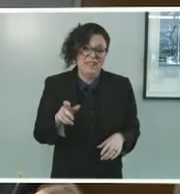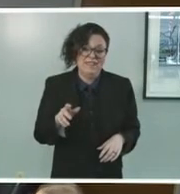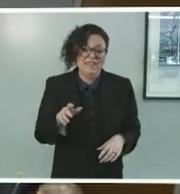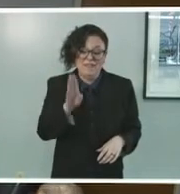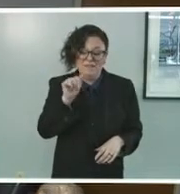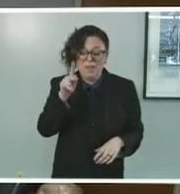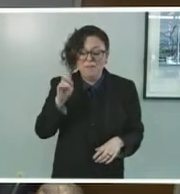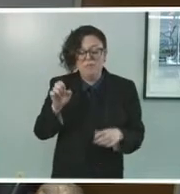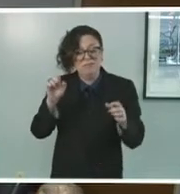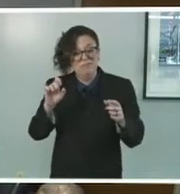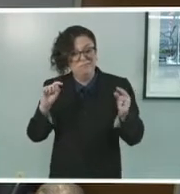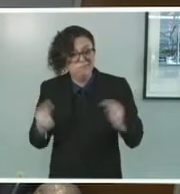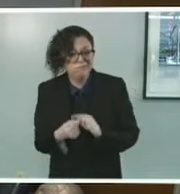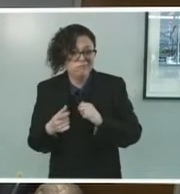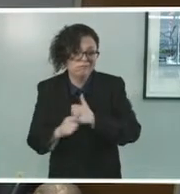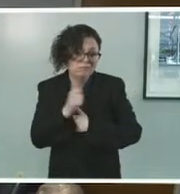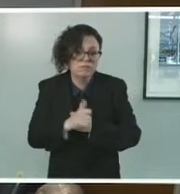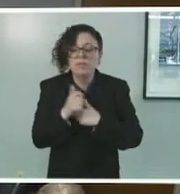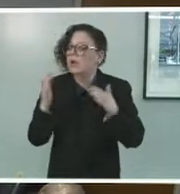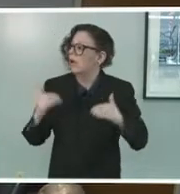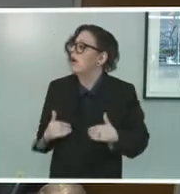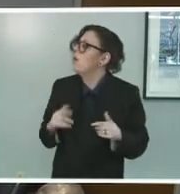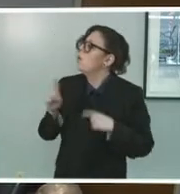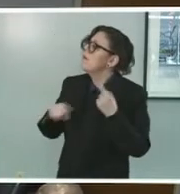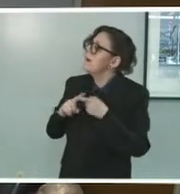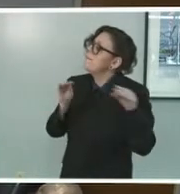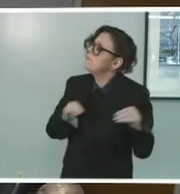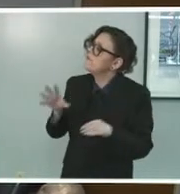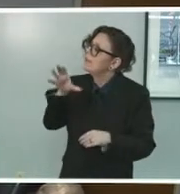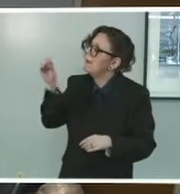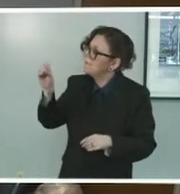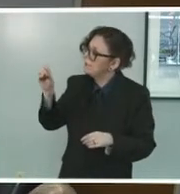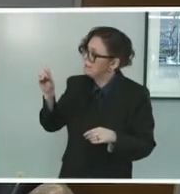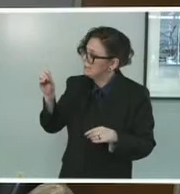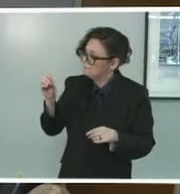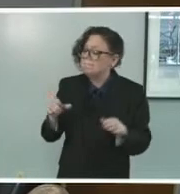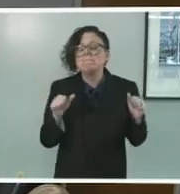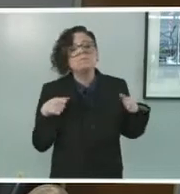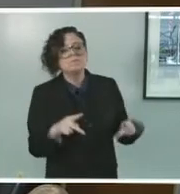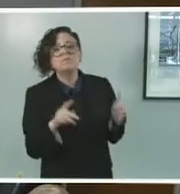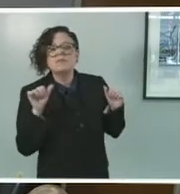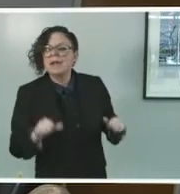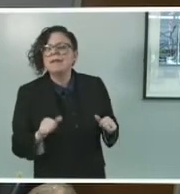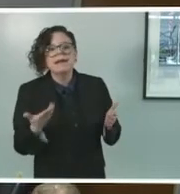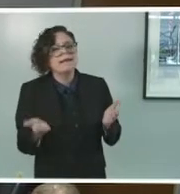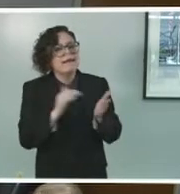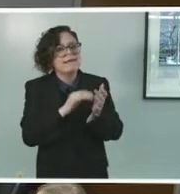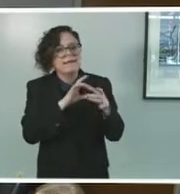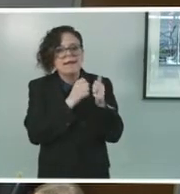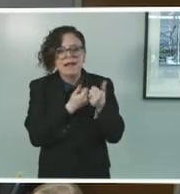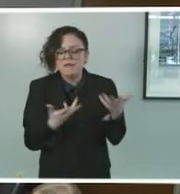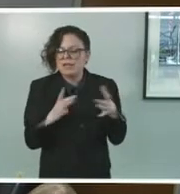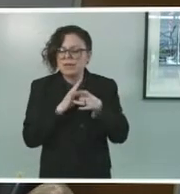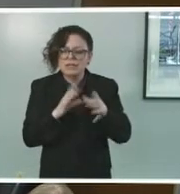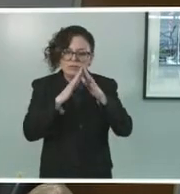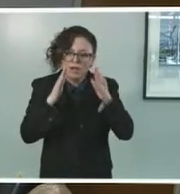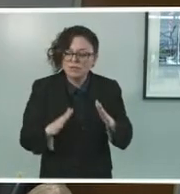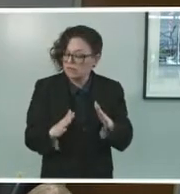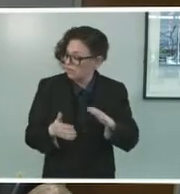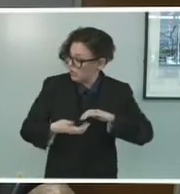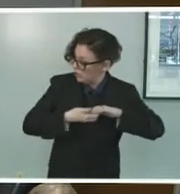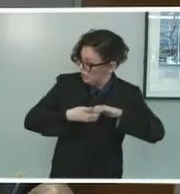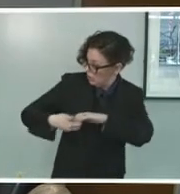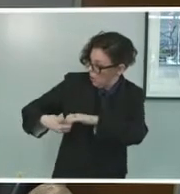companies, Permissible, permissible, part of transportation. correct. Okay. And household. keeping up Tow household. trucks, I would imagine the